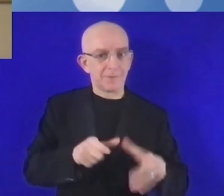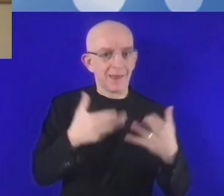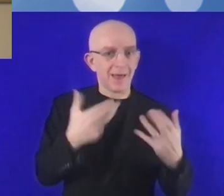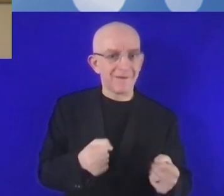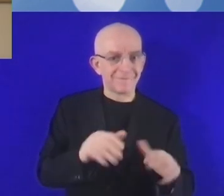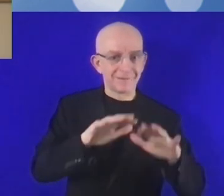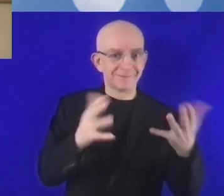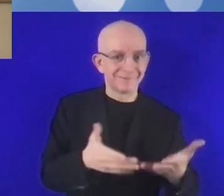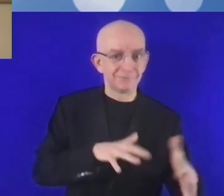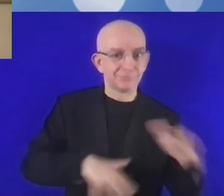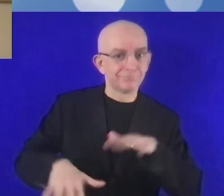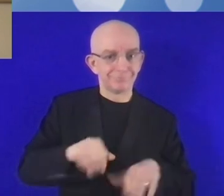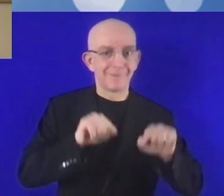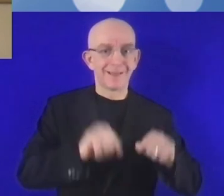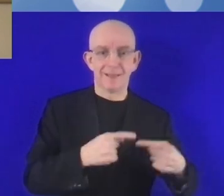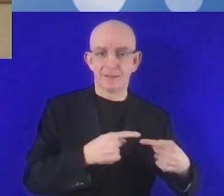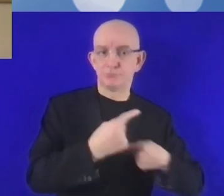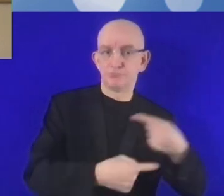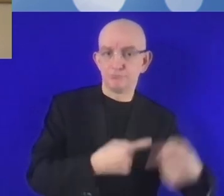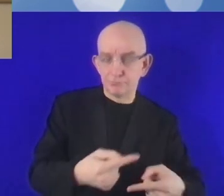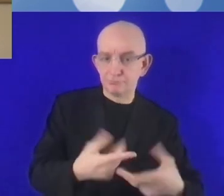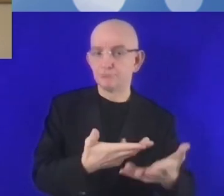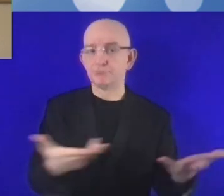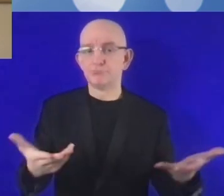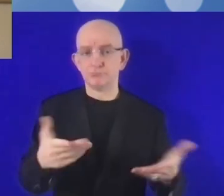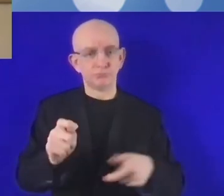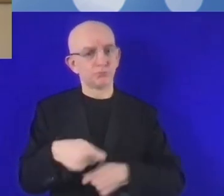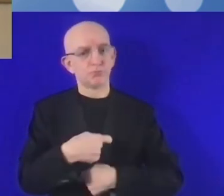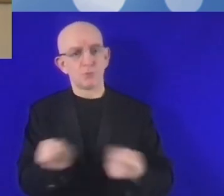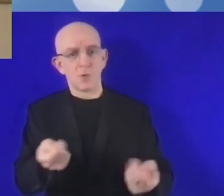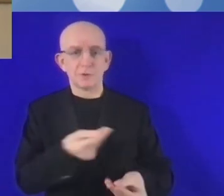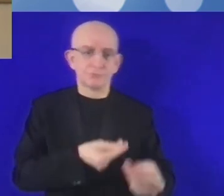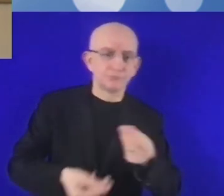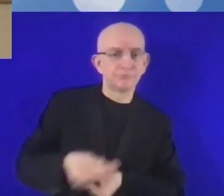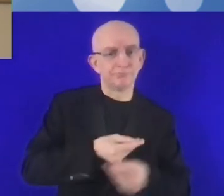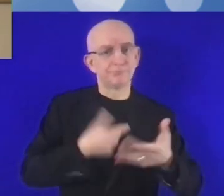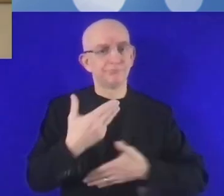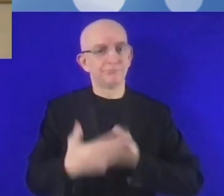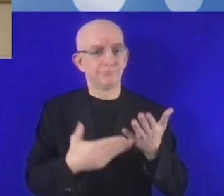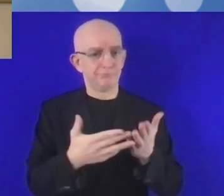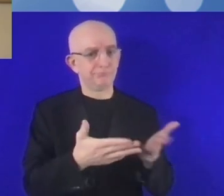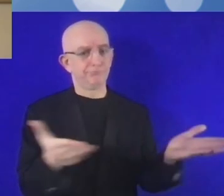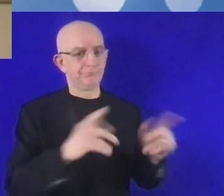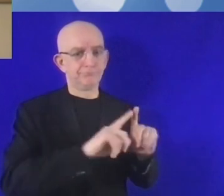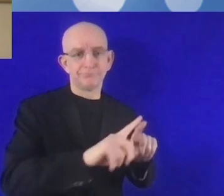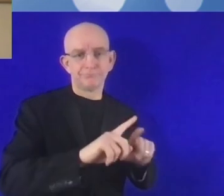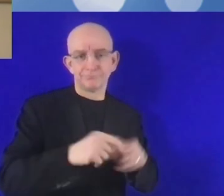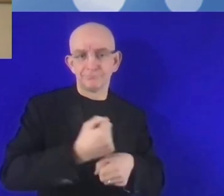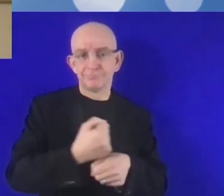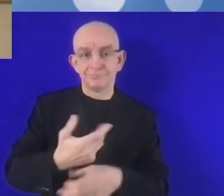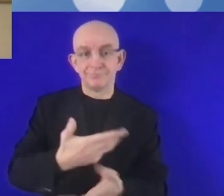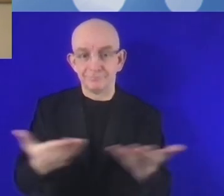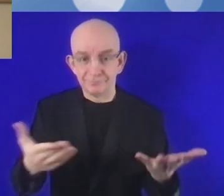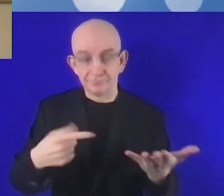We saw kids were able to go to school online for those who were privileged, but for those who weren't privileged to have access to the internet and the